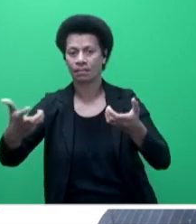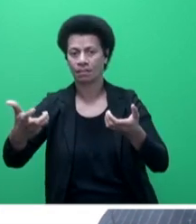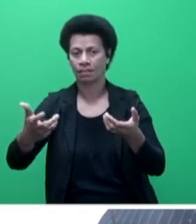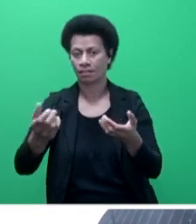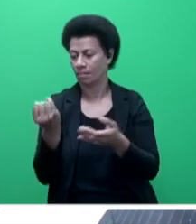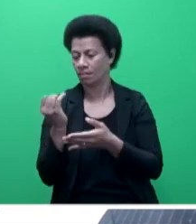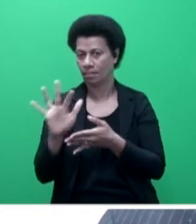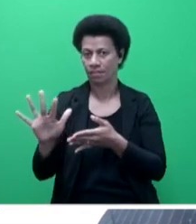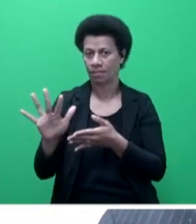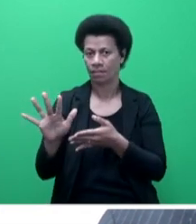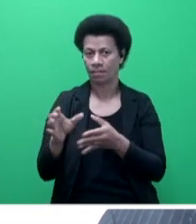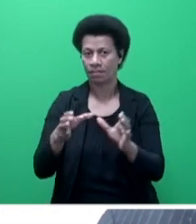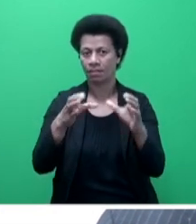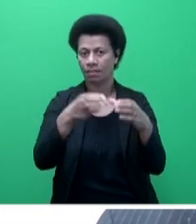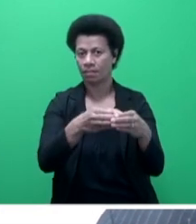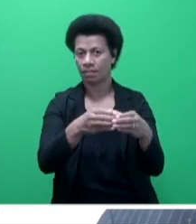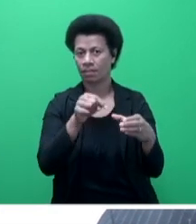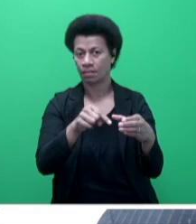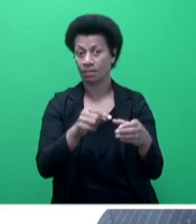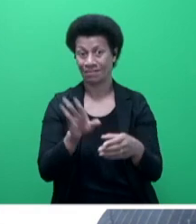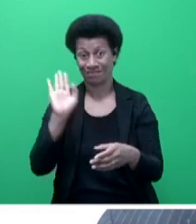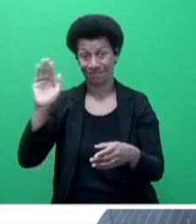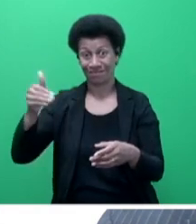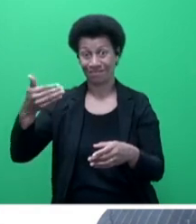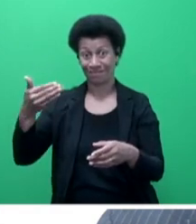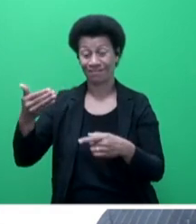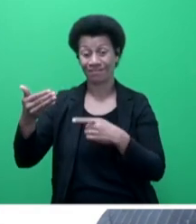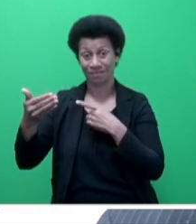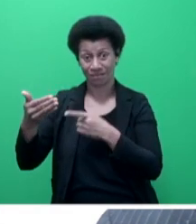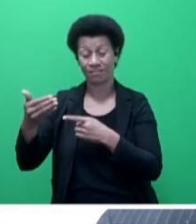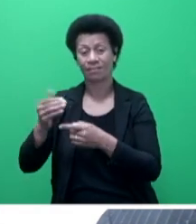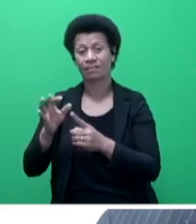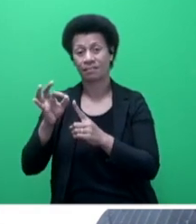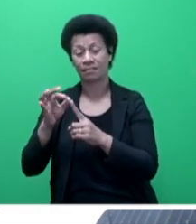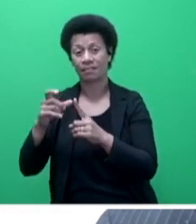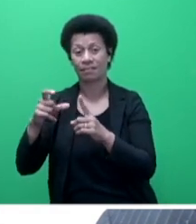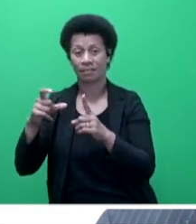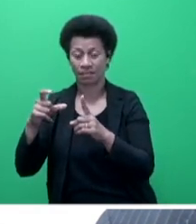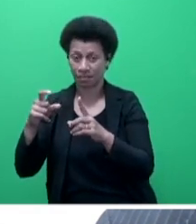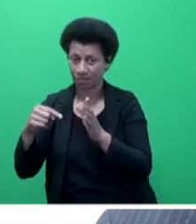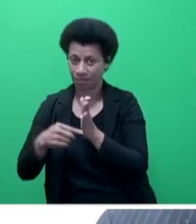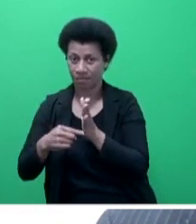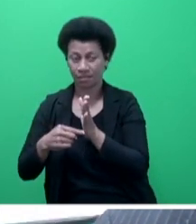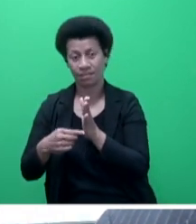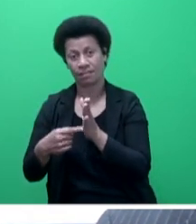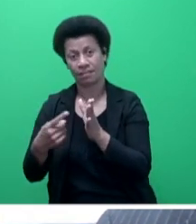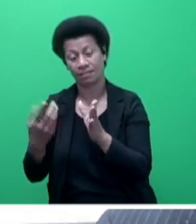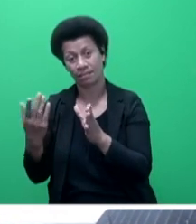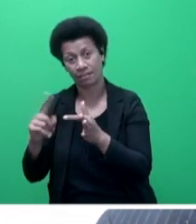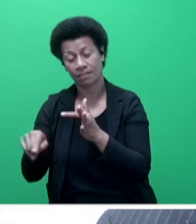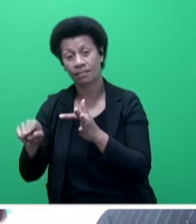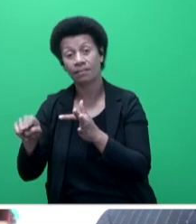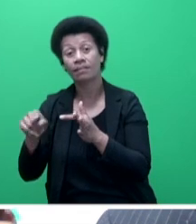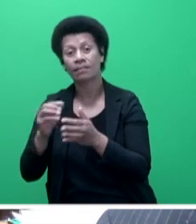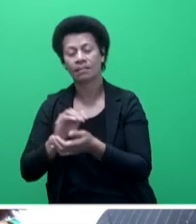entity. And of course, Mr. Speaker, sir, as a result of which Counter Ruck Pte Limited was created. It requires, one of the conditions